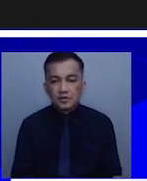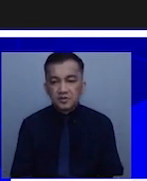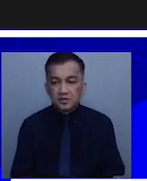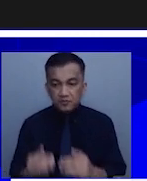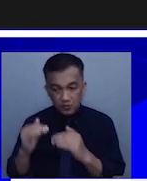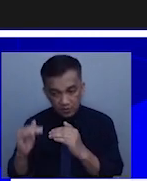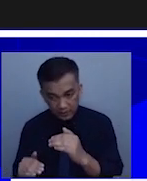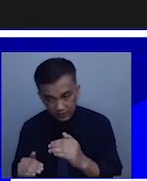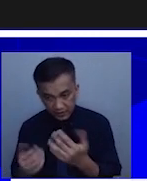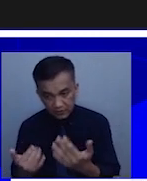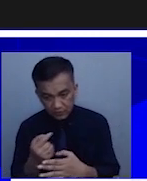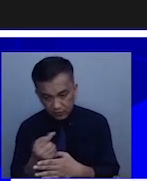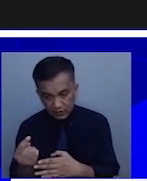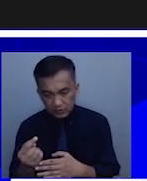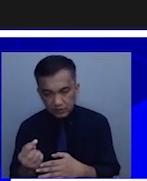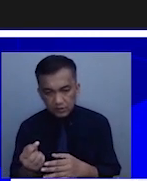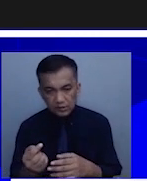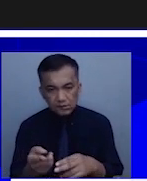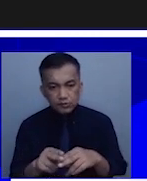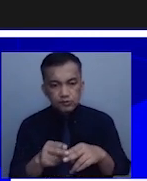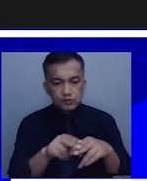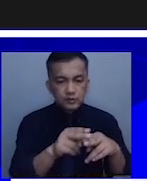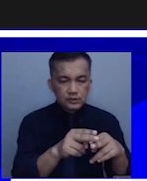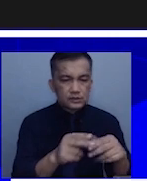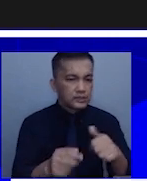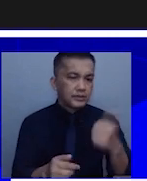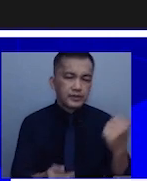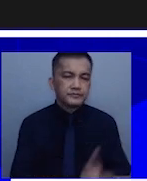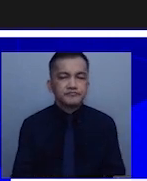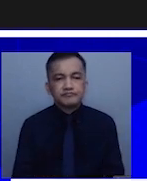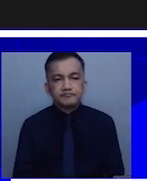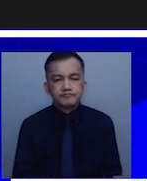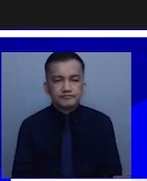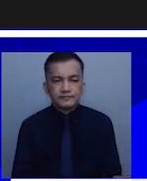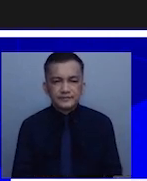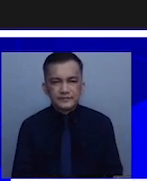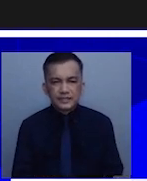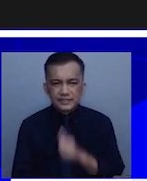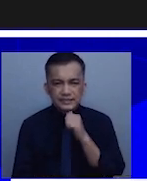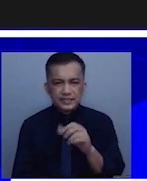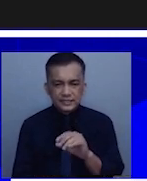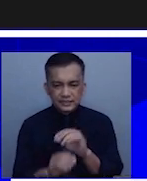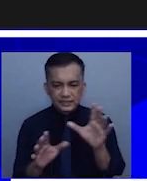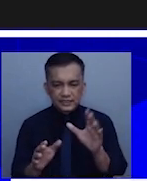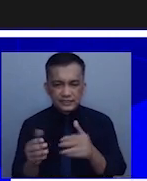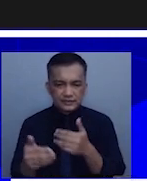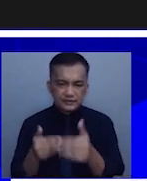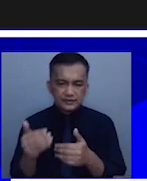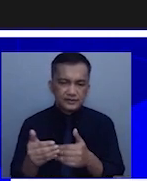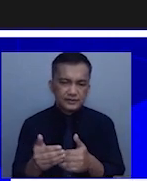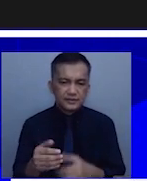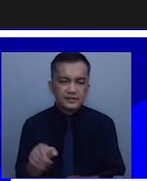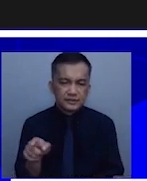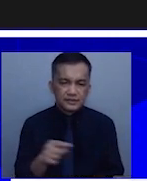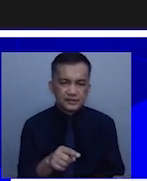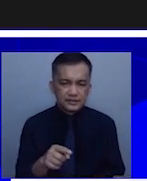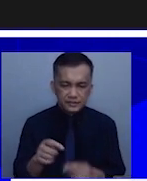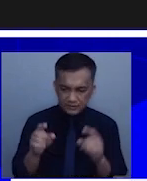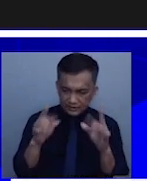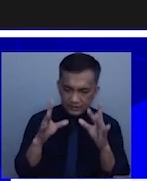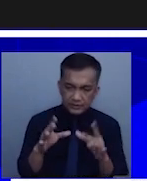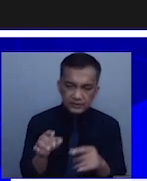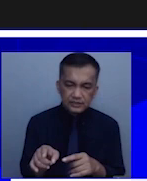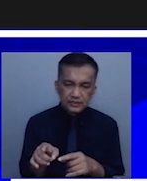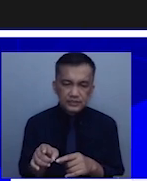ng week na ito, pero may mga tumataas din na items. So, medyo hindi clear yung ating trend. There are threats to